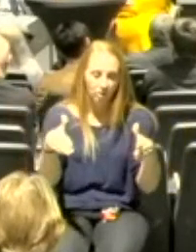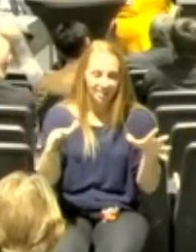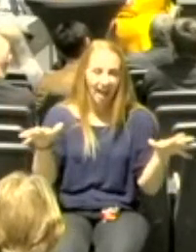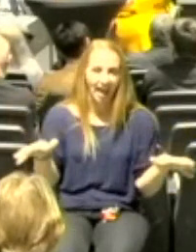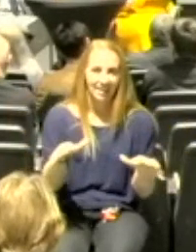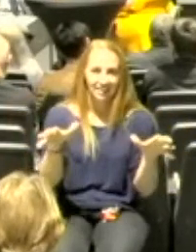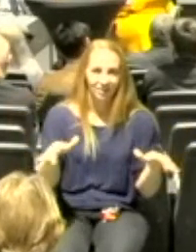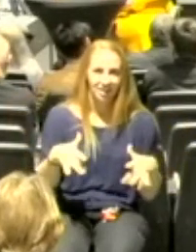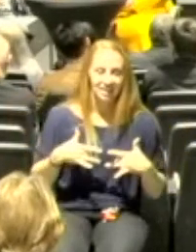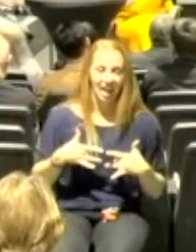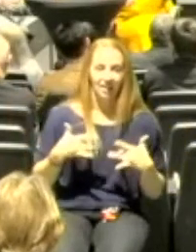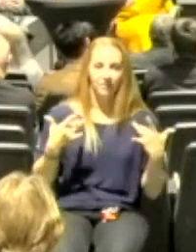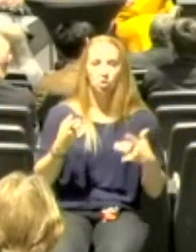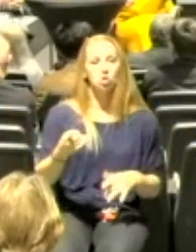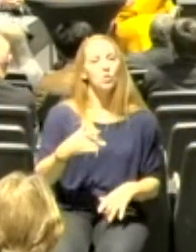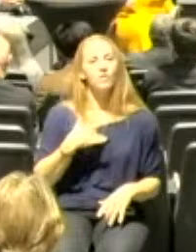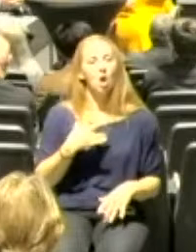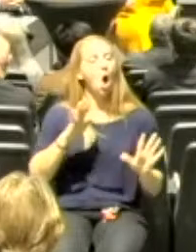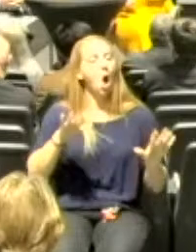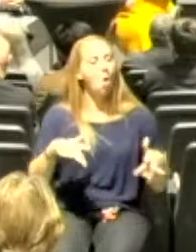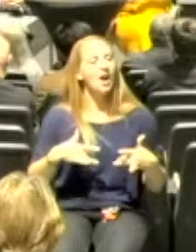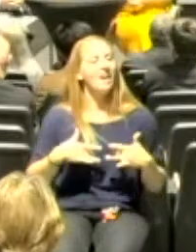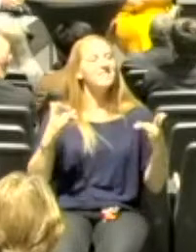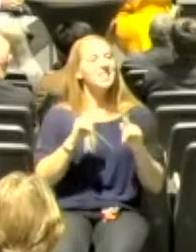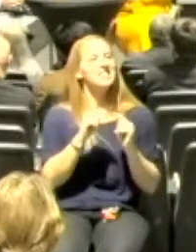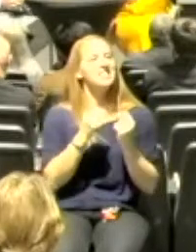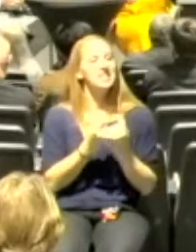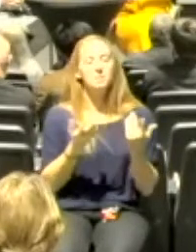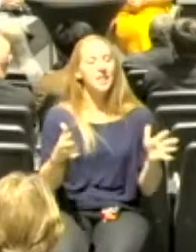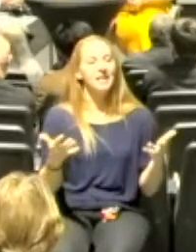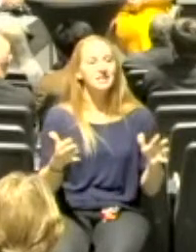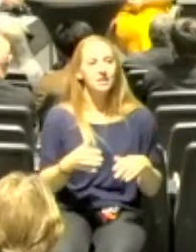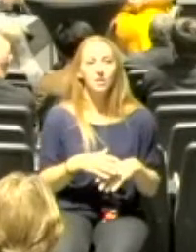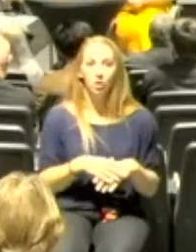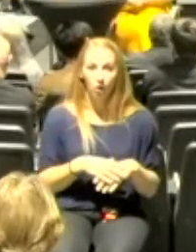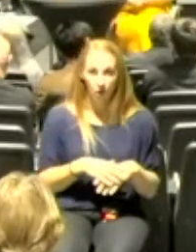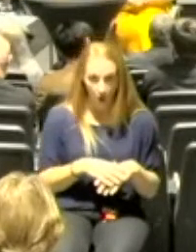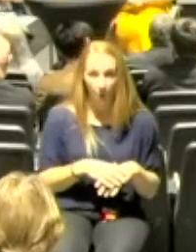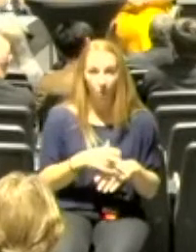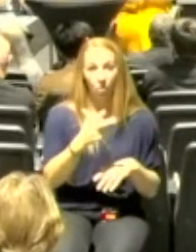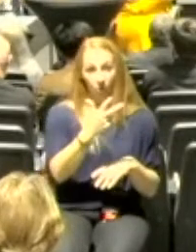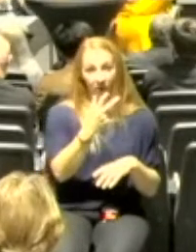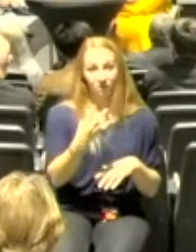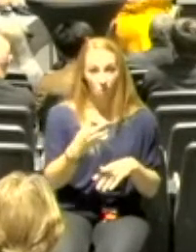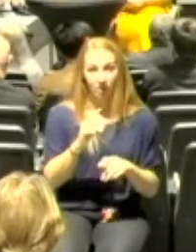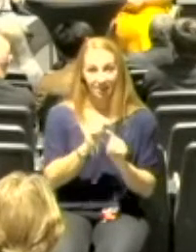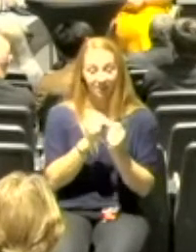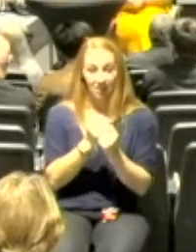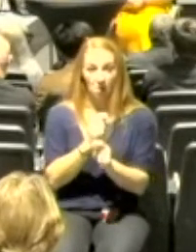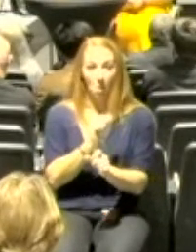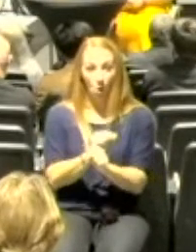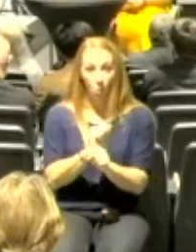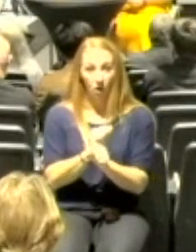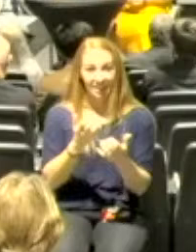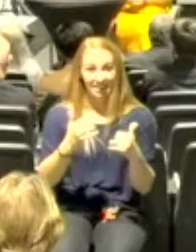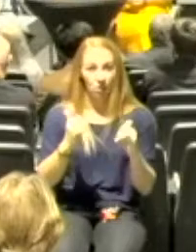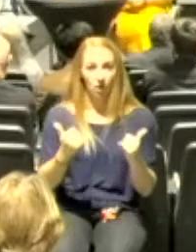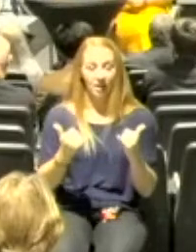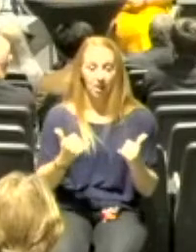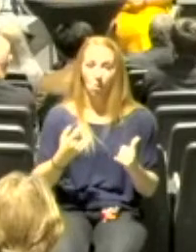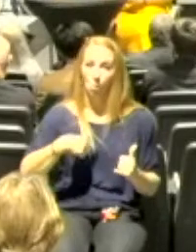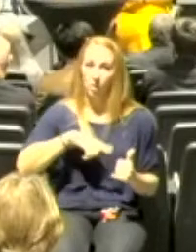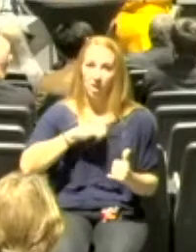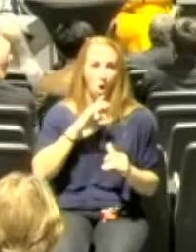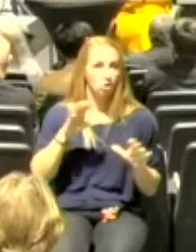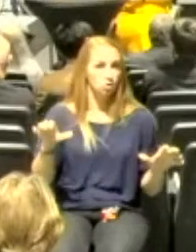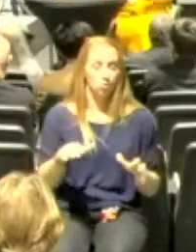And events like this, you may think it's just our events team with all three of them here. There's actually 3/4 of the team are in this room working right now. So we're doing an absolute